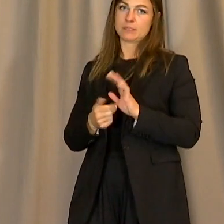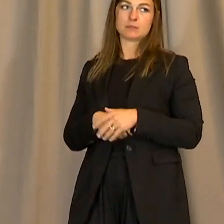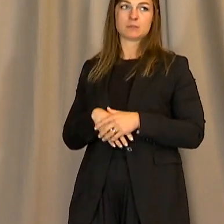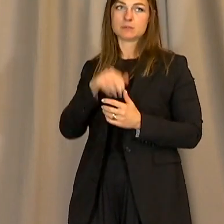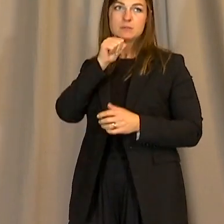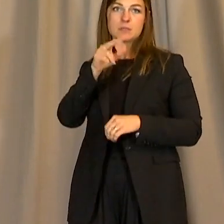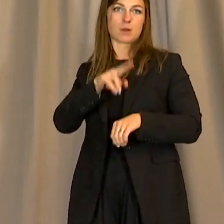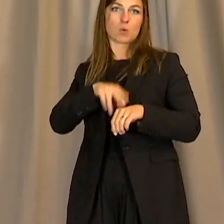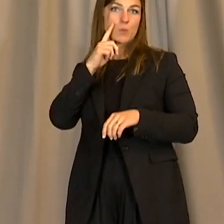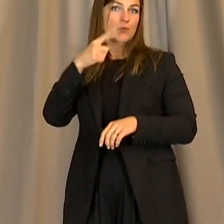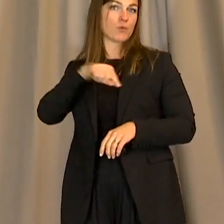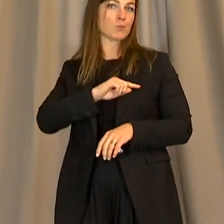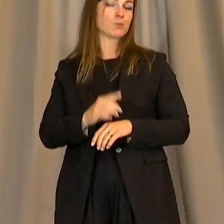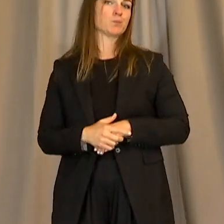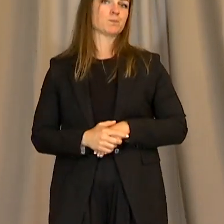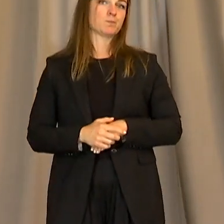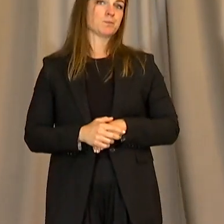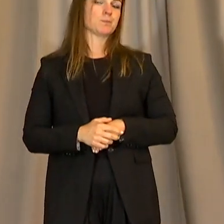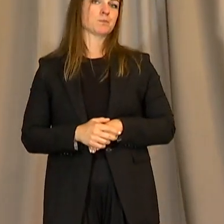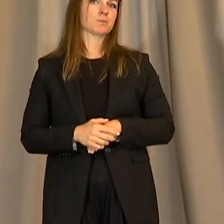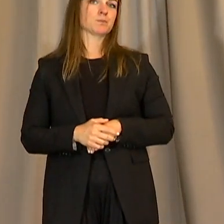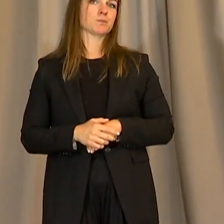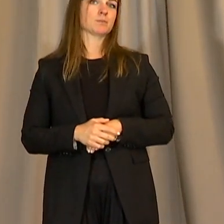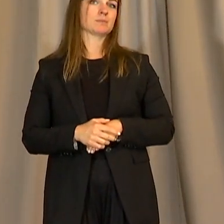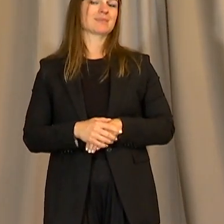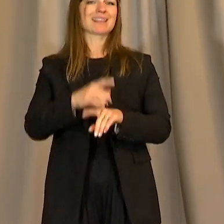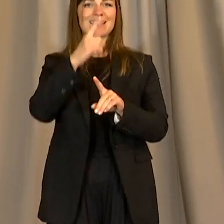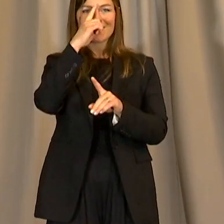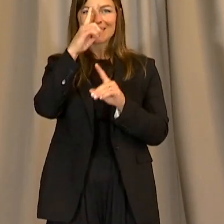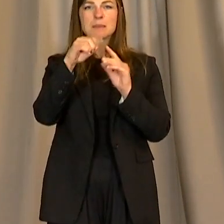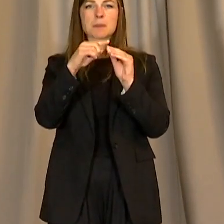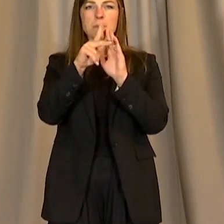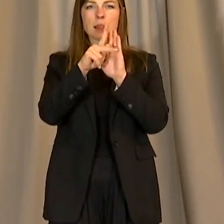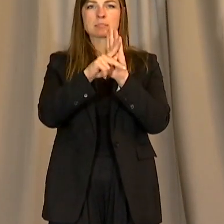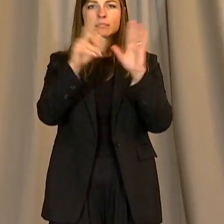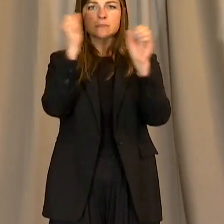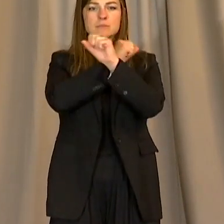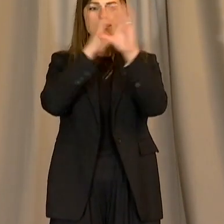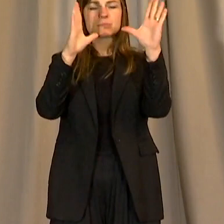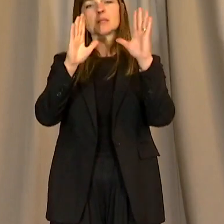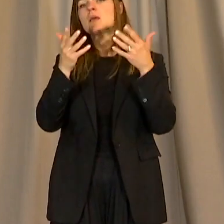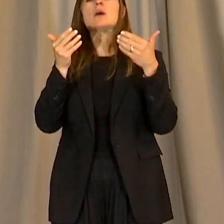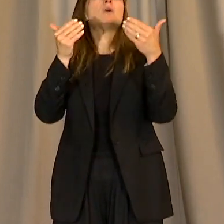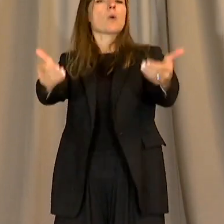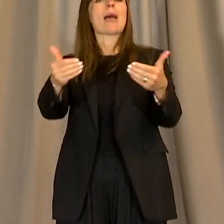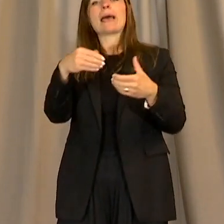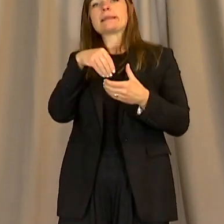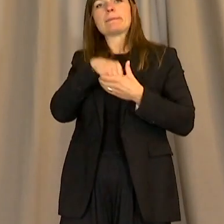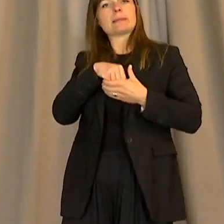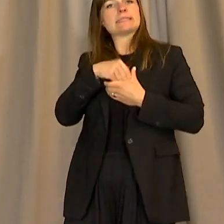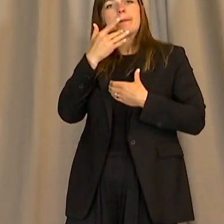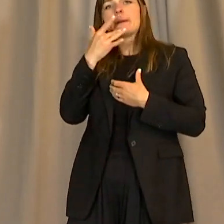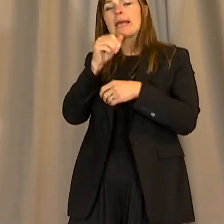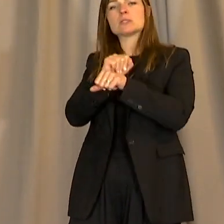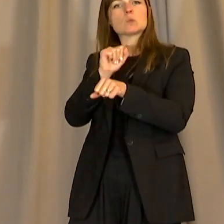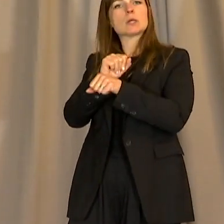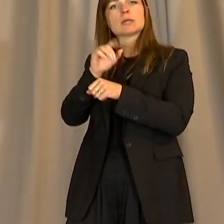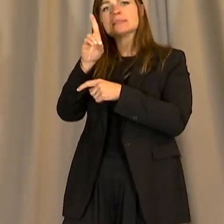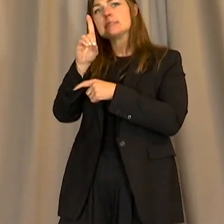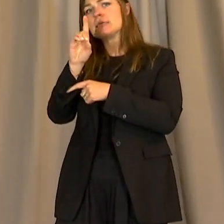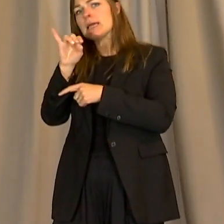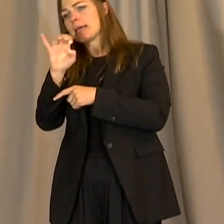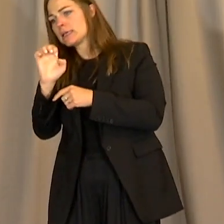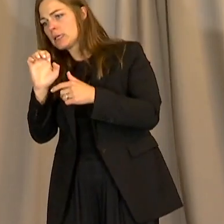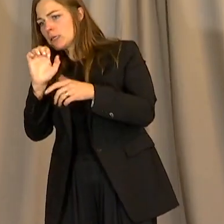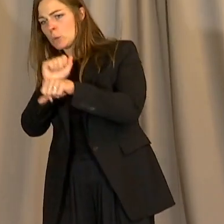for us. You have to think of the policy. Do the implicit bias work, go ahead, do you. Do the DIE work, go ahead, do